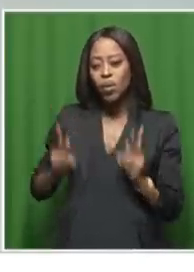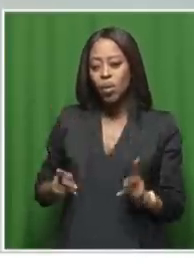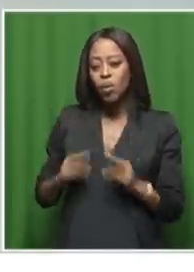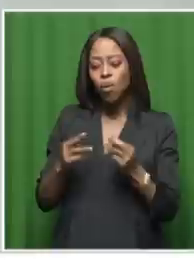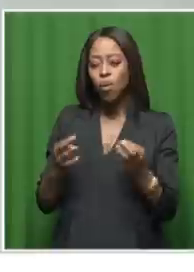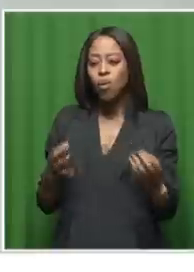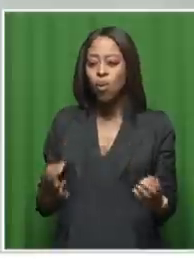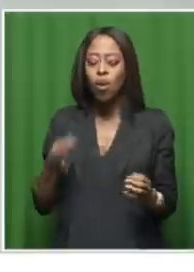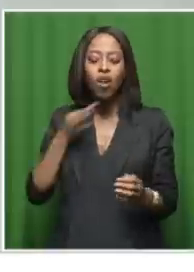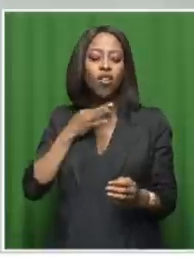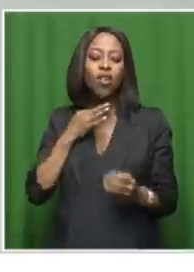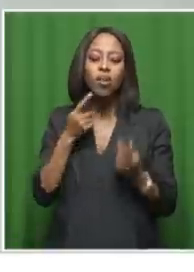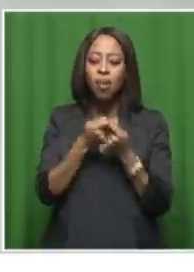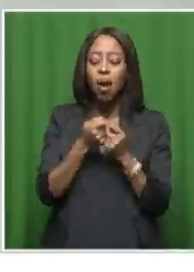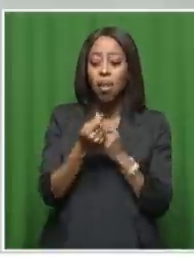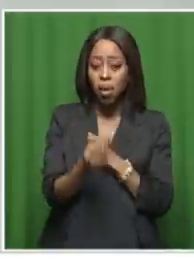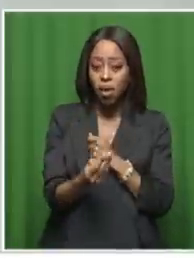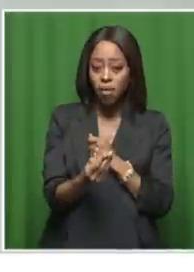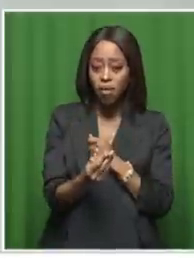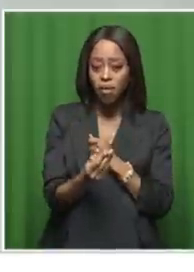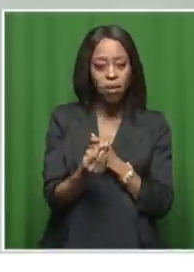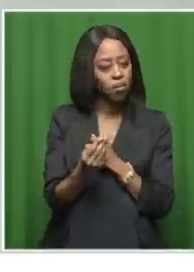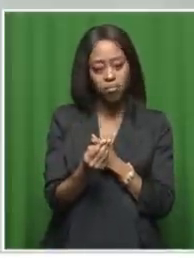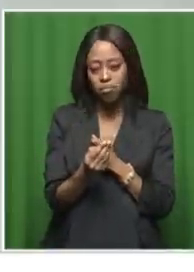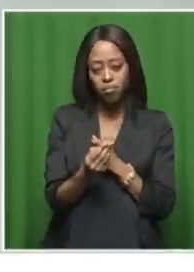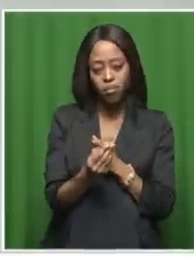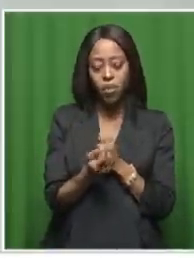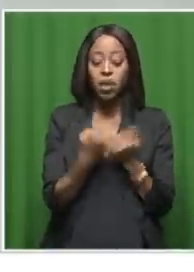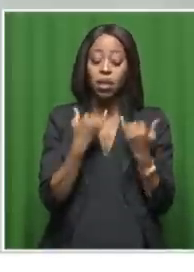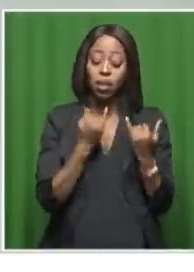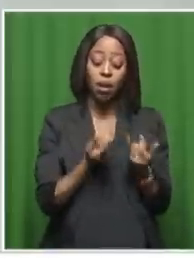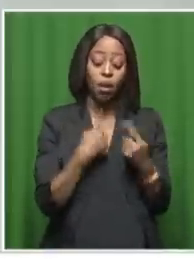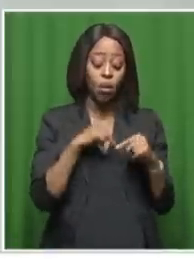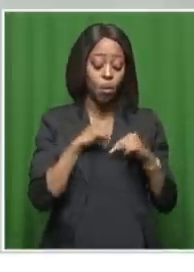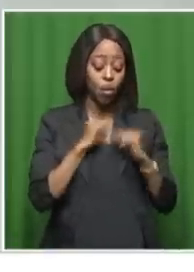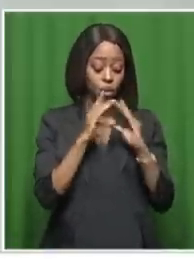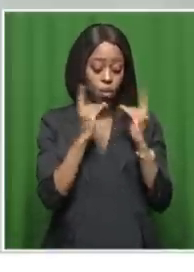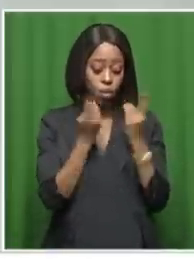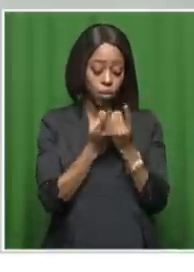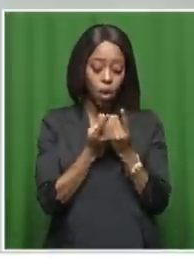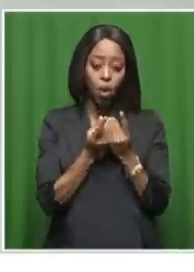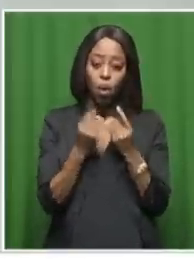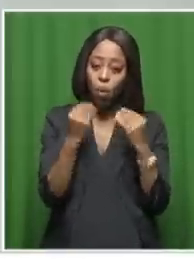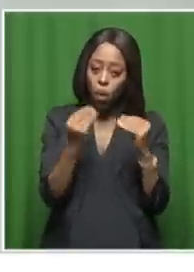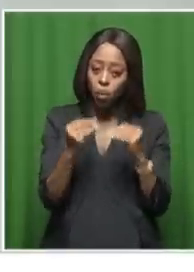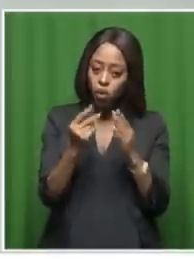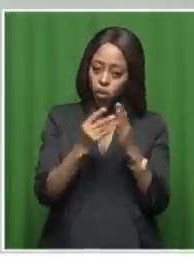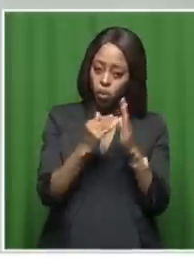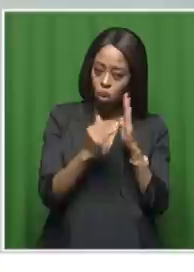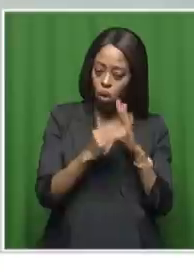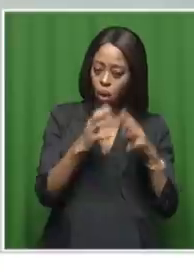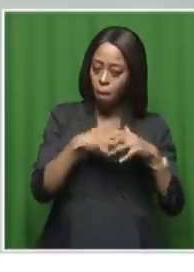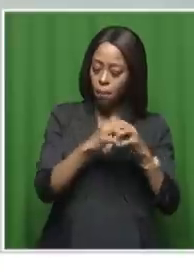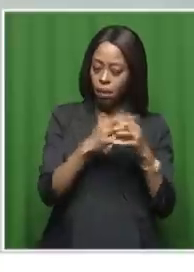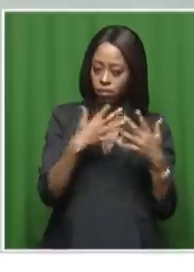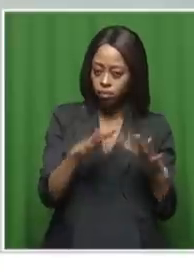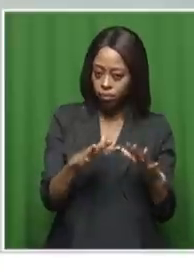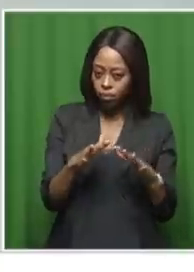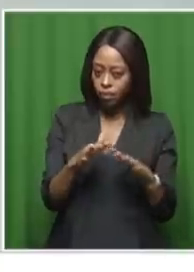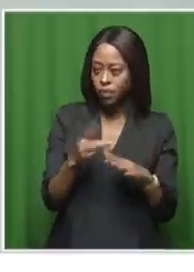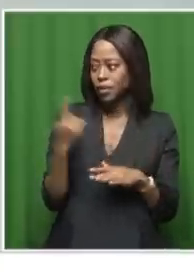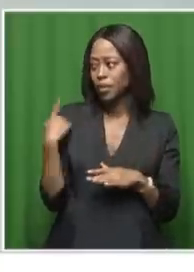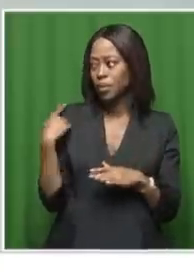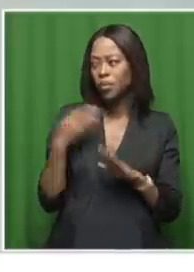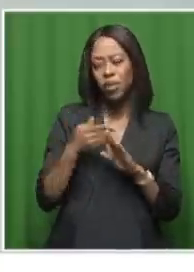risk capital. To address this, as the department, we are driving a refueled incubator program and have over the recent past